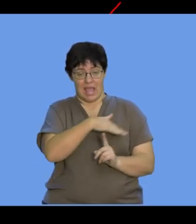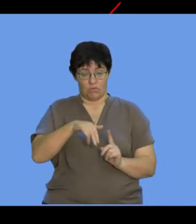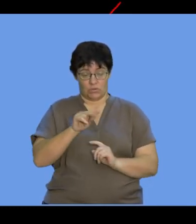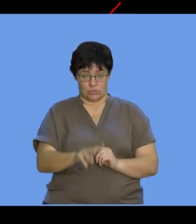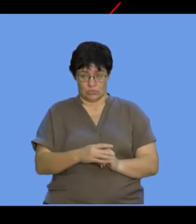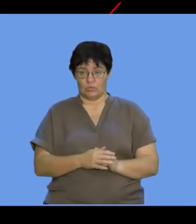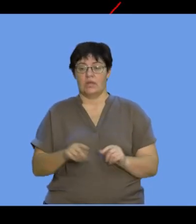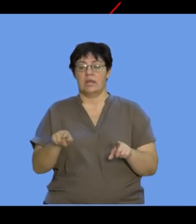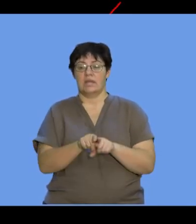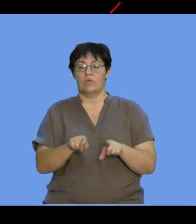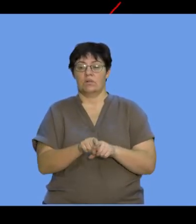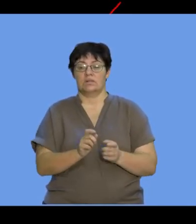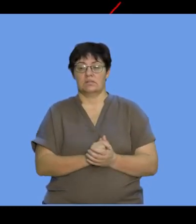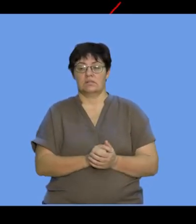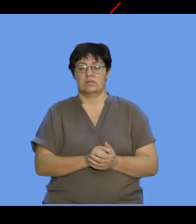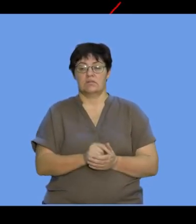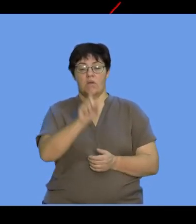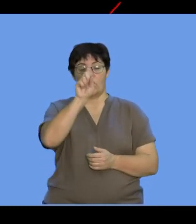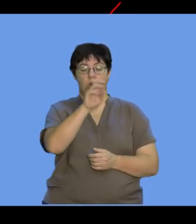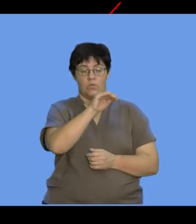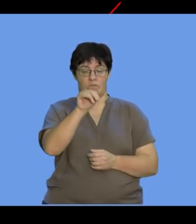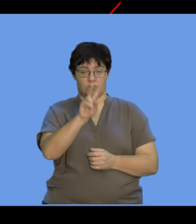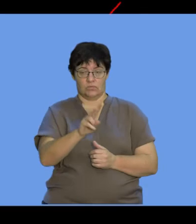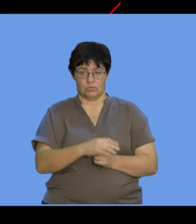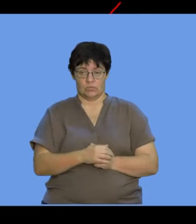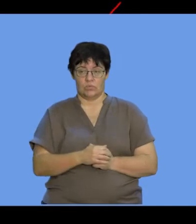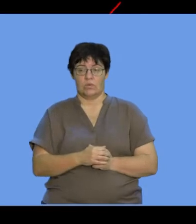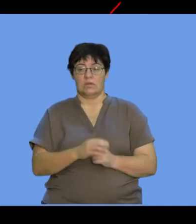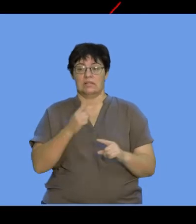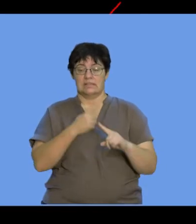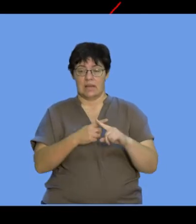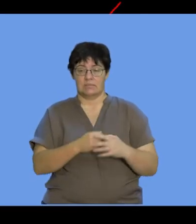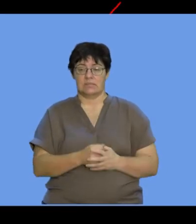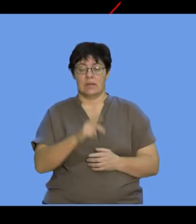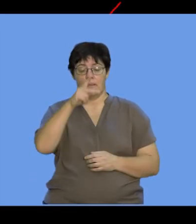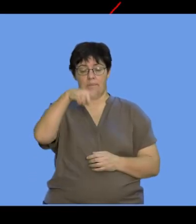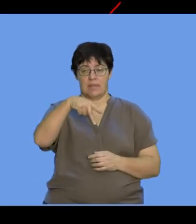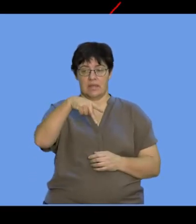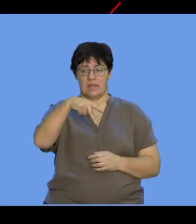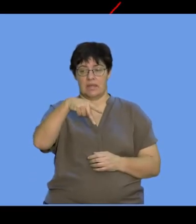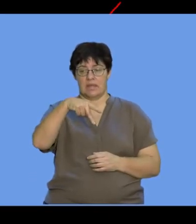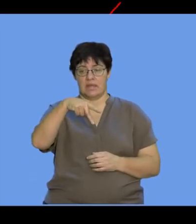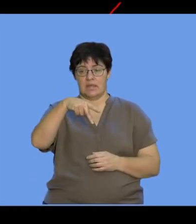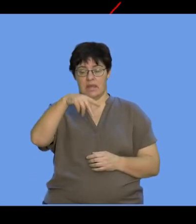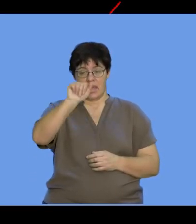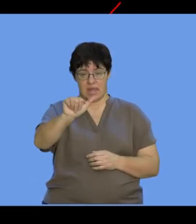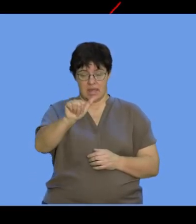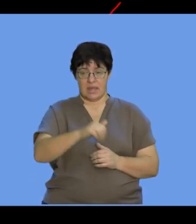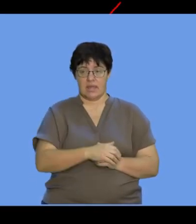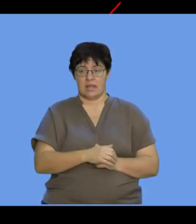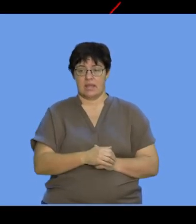2 will be equals to 1 over 2 multiplied by